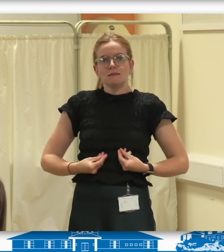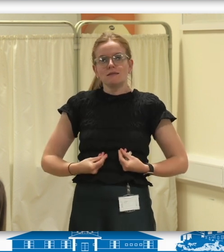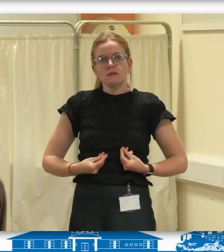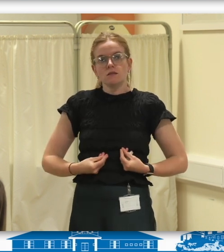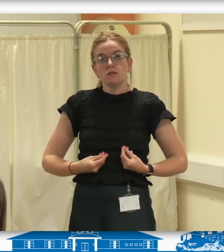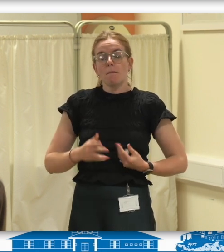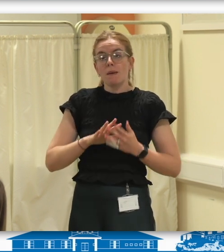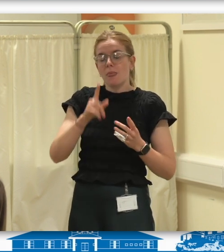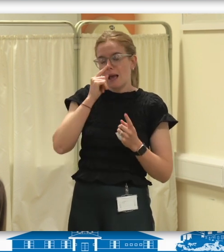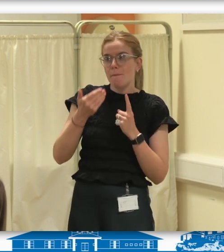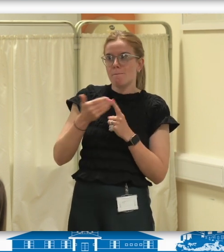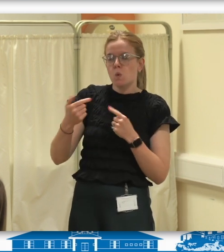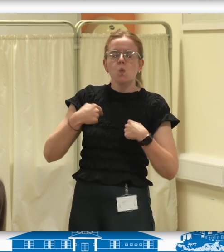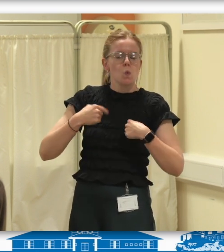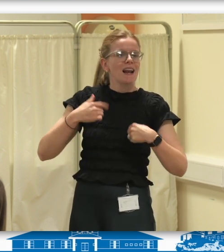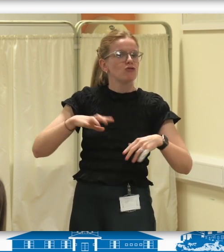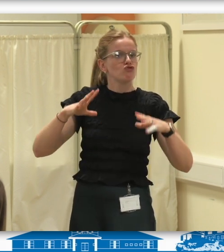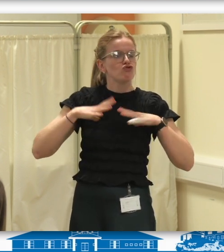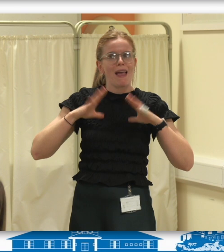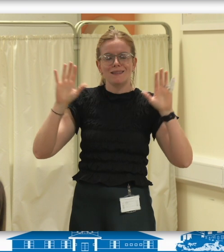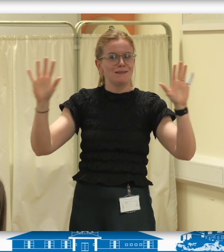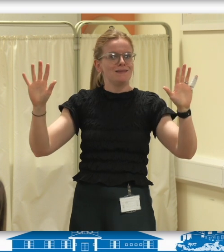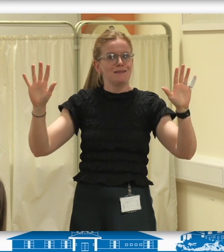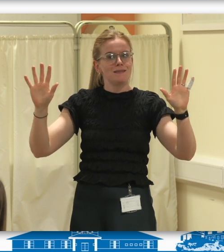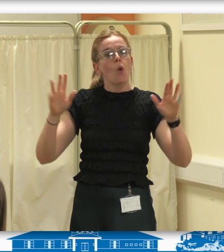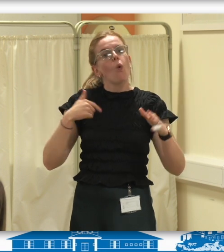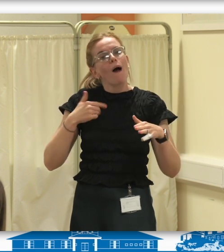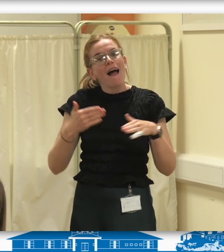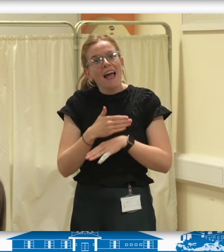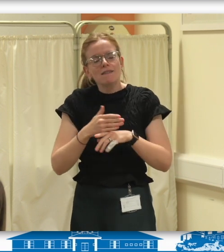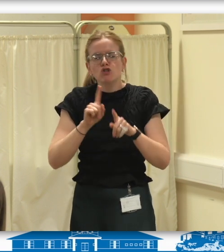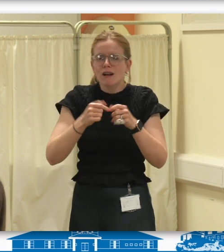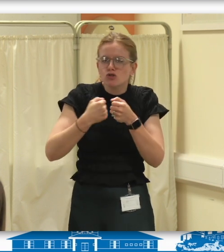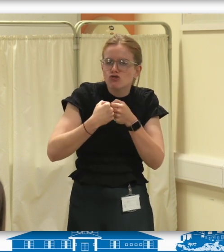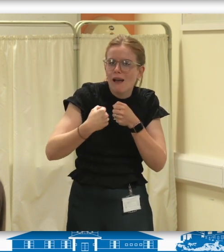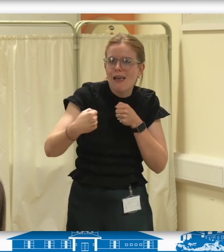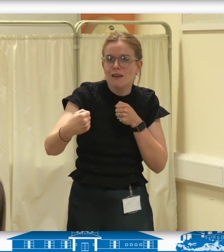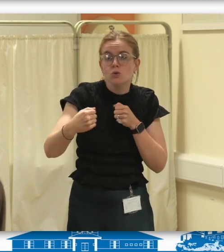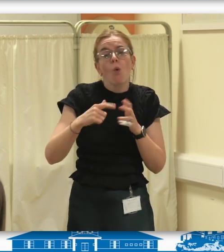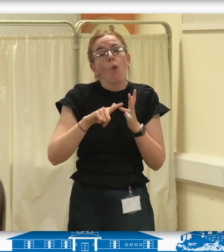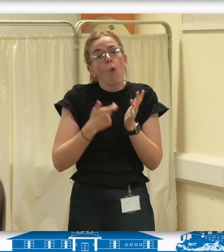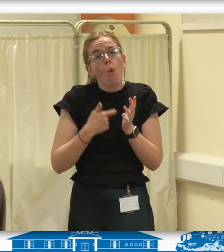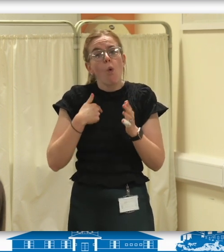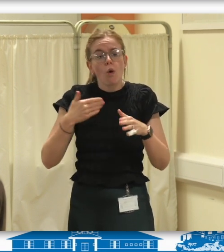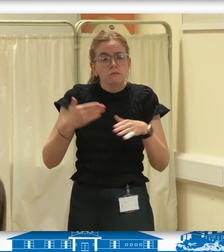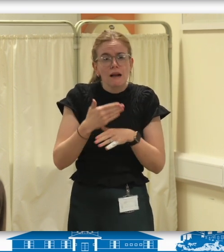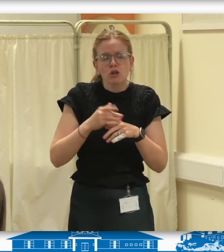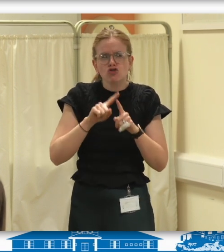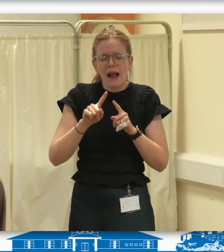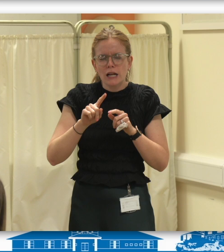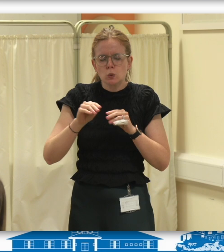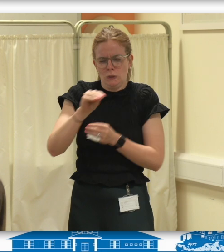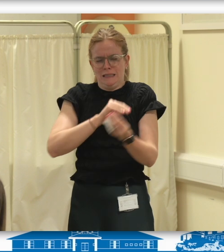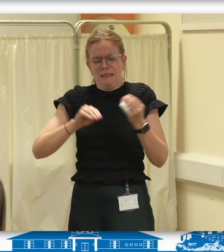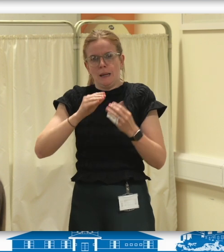rest, spreading out activity demand, and rotating different types of demands. Sometimes a change is as good